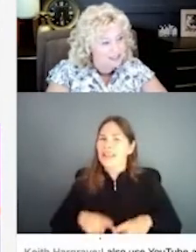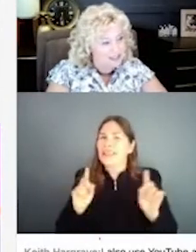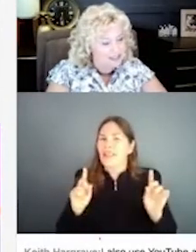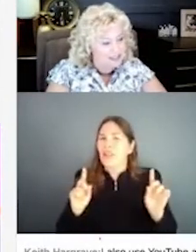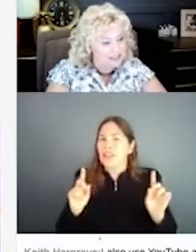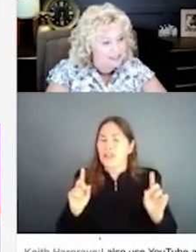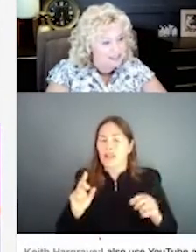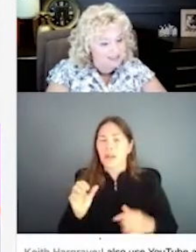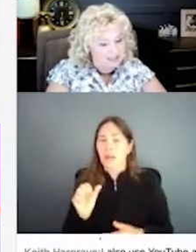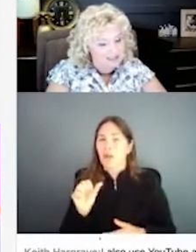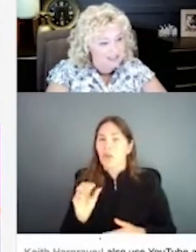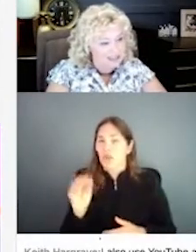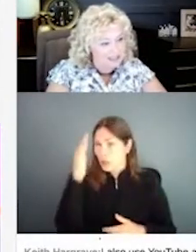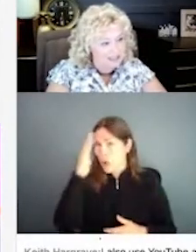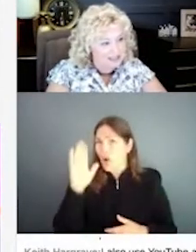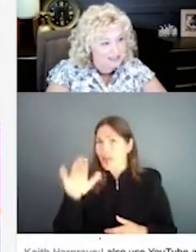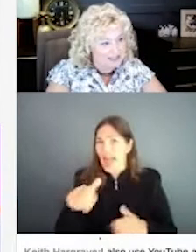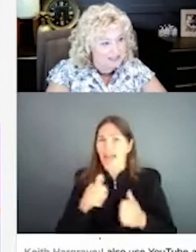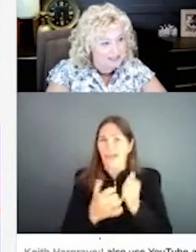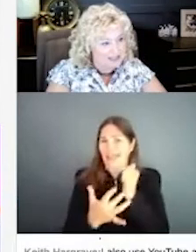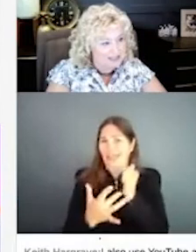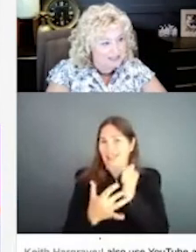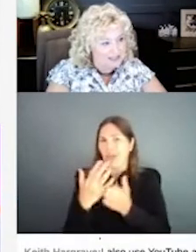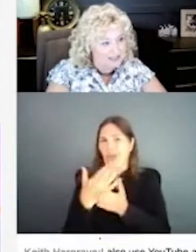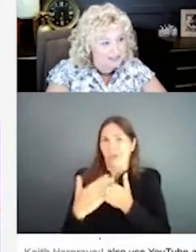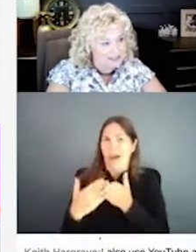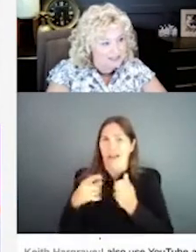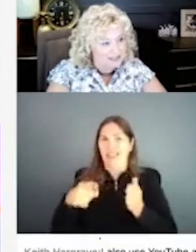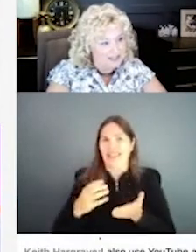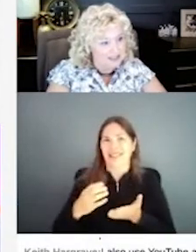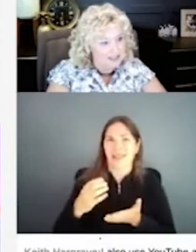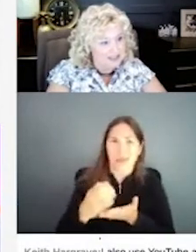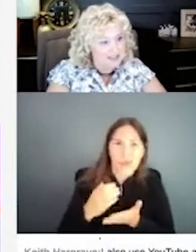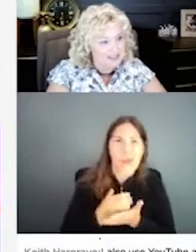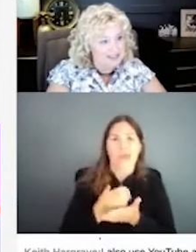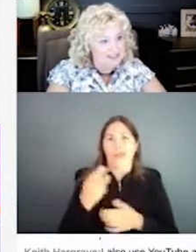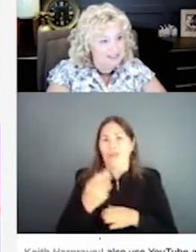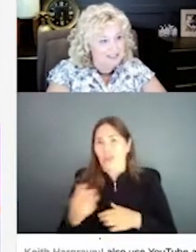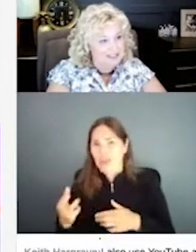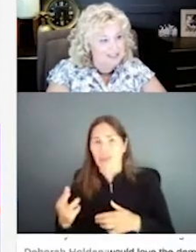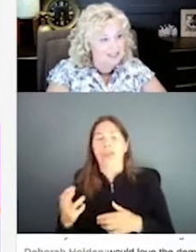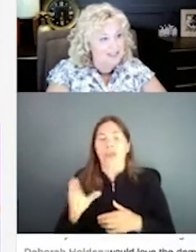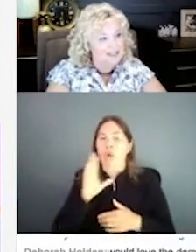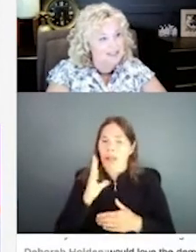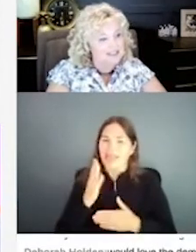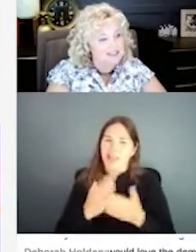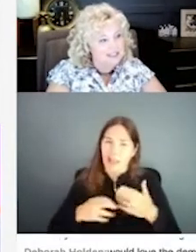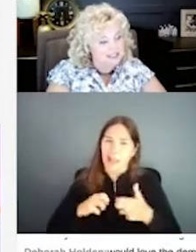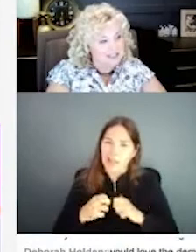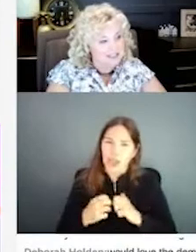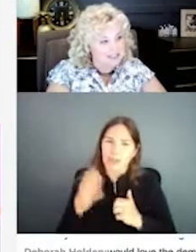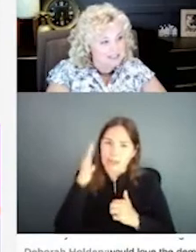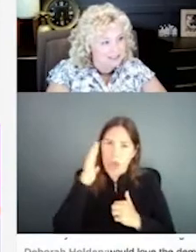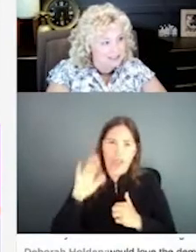So we know that with the technical nature of the course and the resources that we have, there are going to be issues. And I've